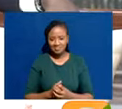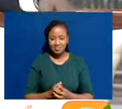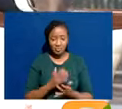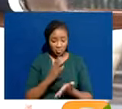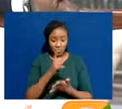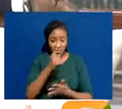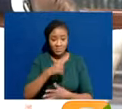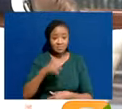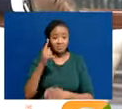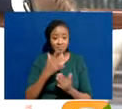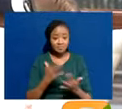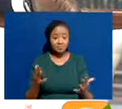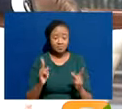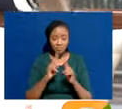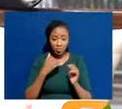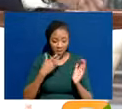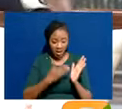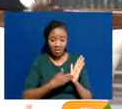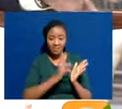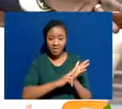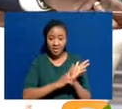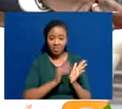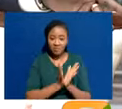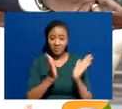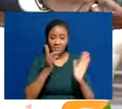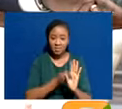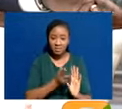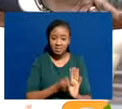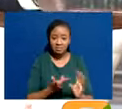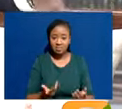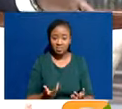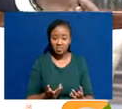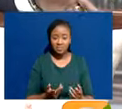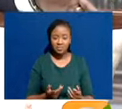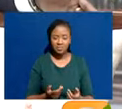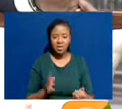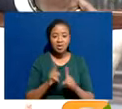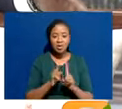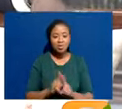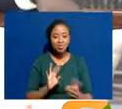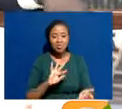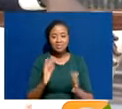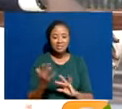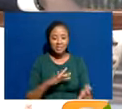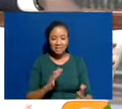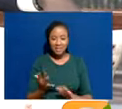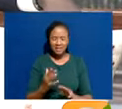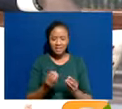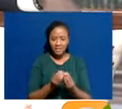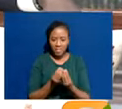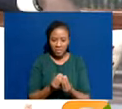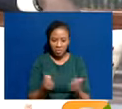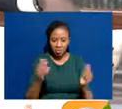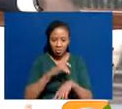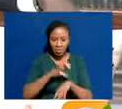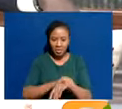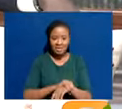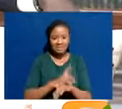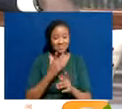because I have the records of public participation, if it's the right thing, it will go on. And sometimes also, the solution that comes might be the